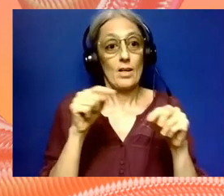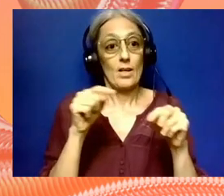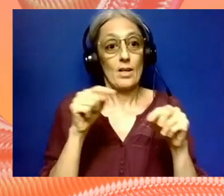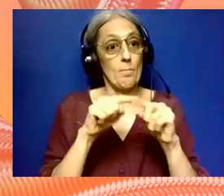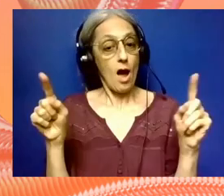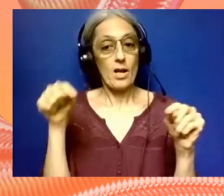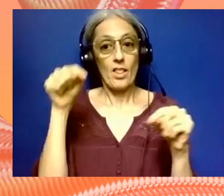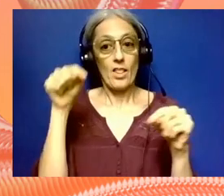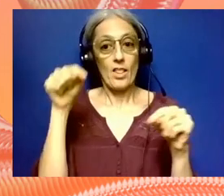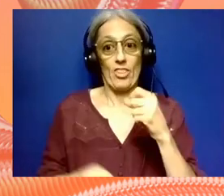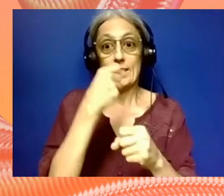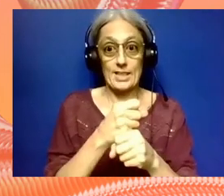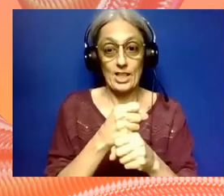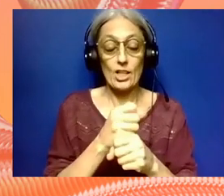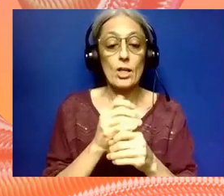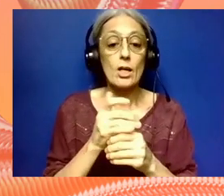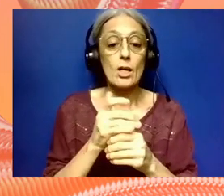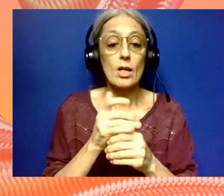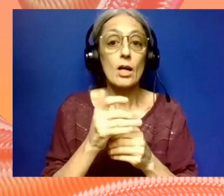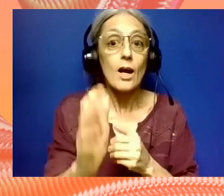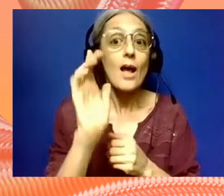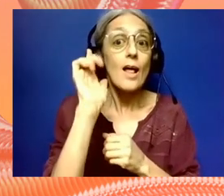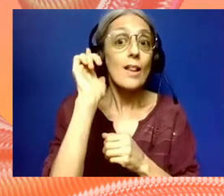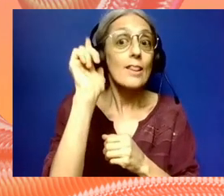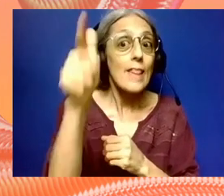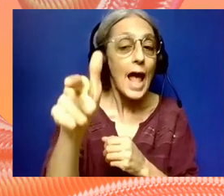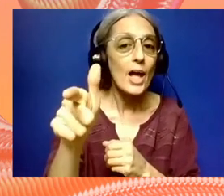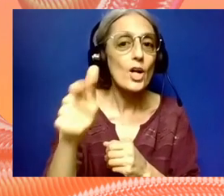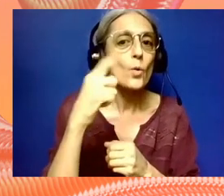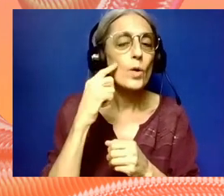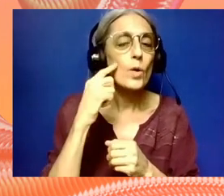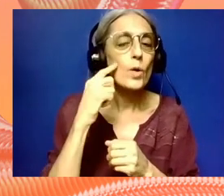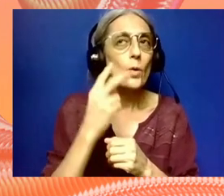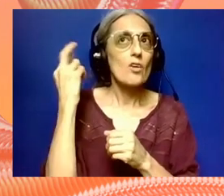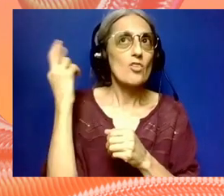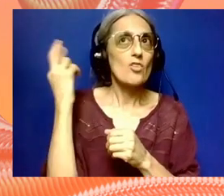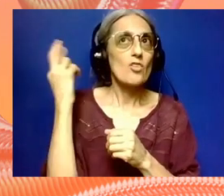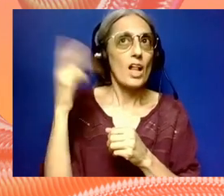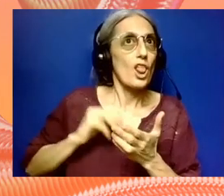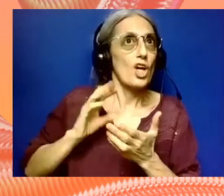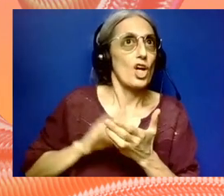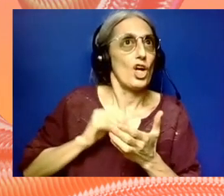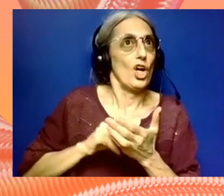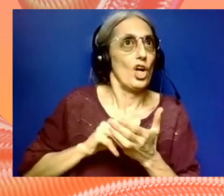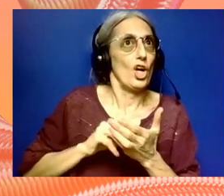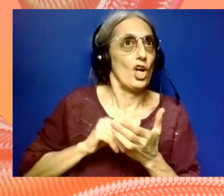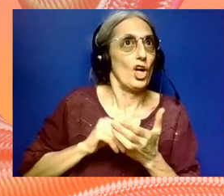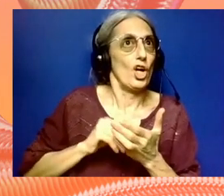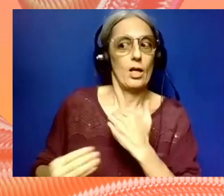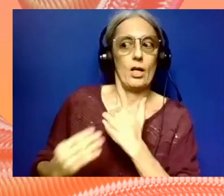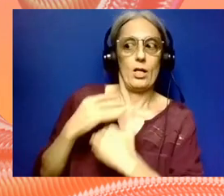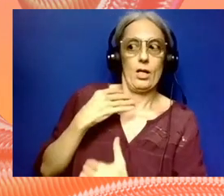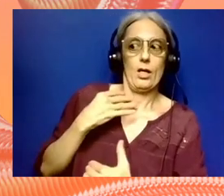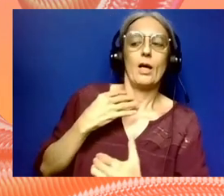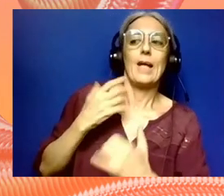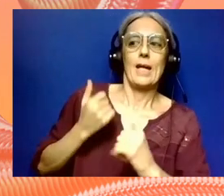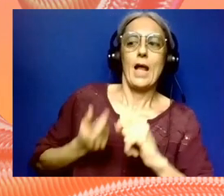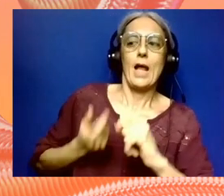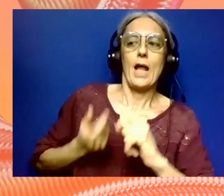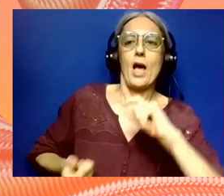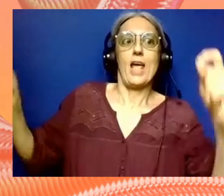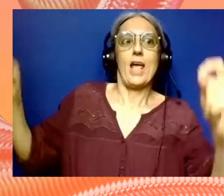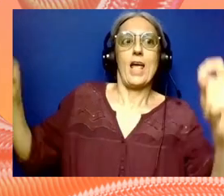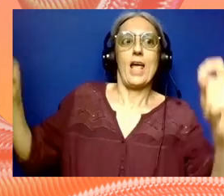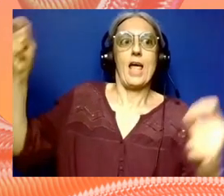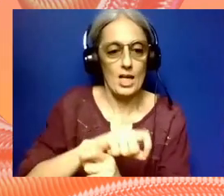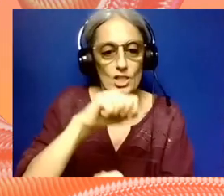eventually help us to reframe and restructure, I think will be felt for a really long time, or we'll look back on it